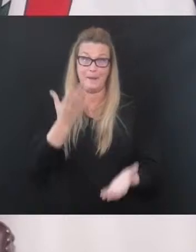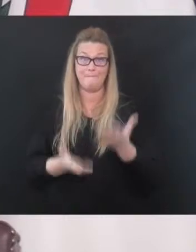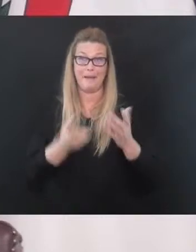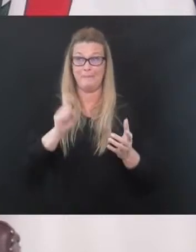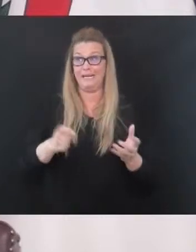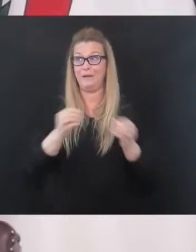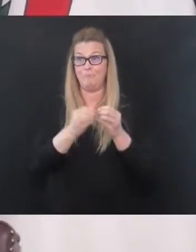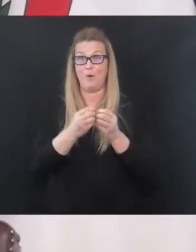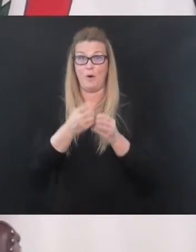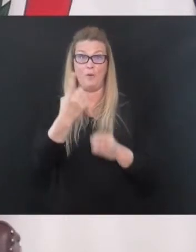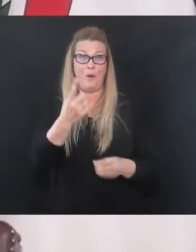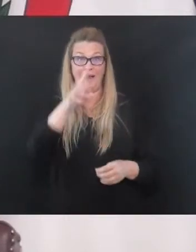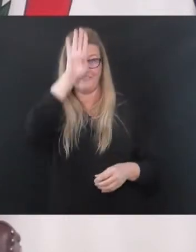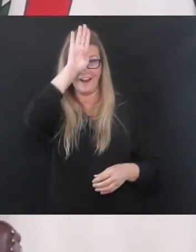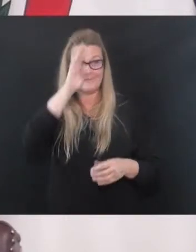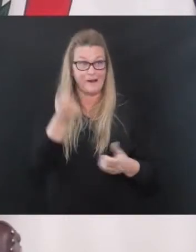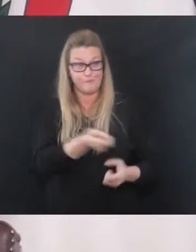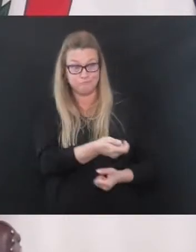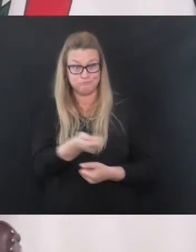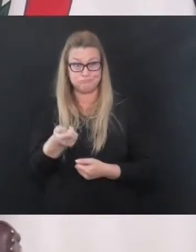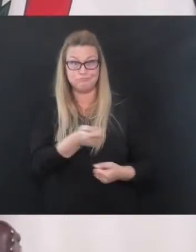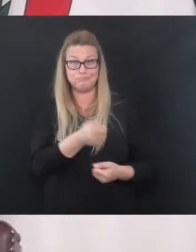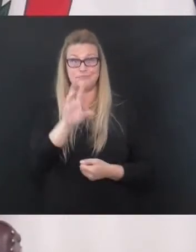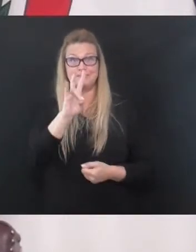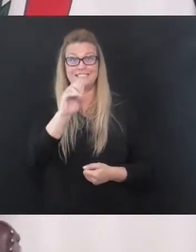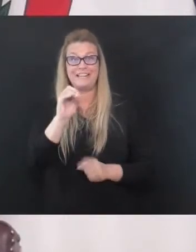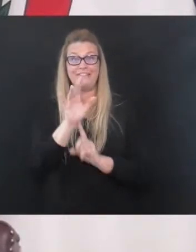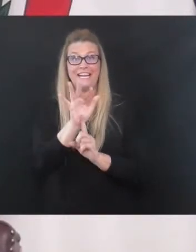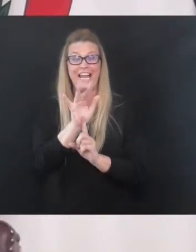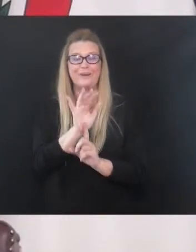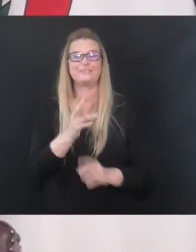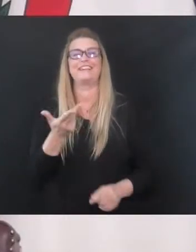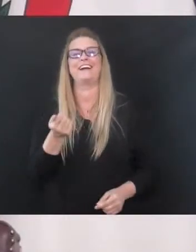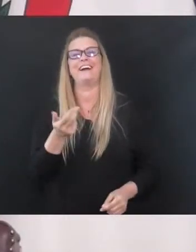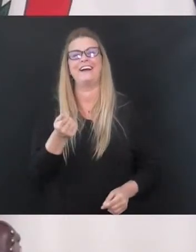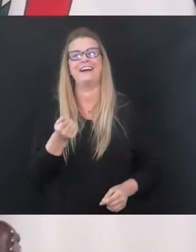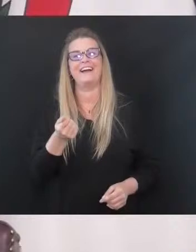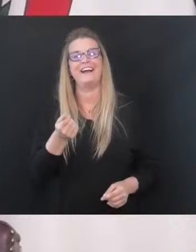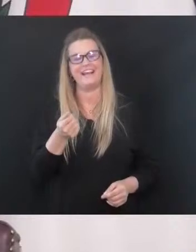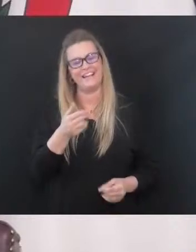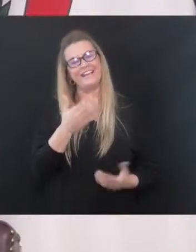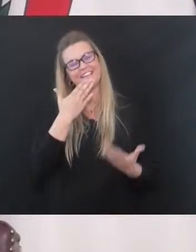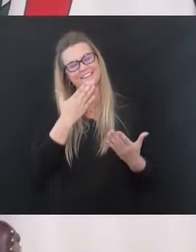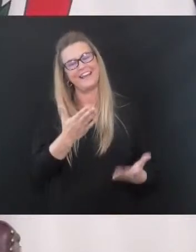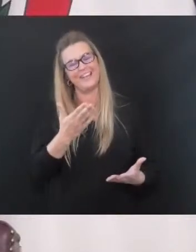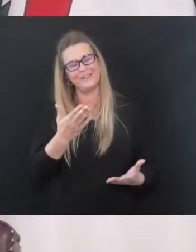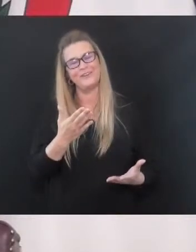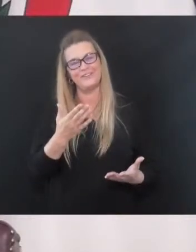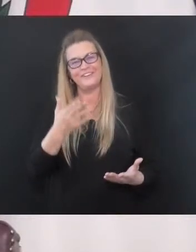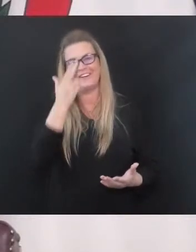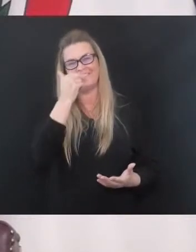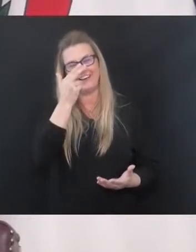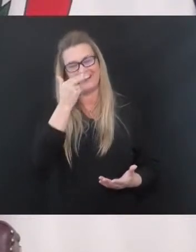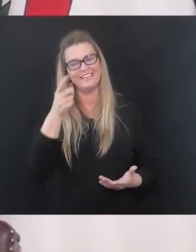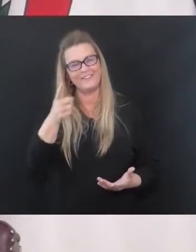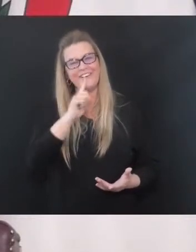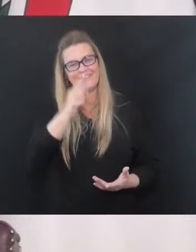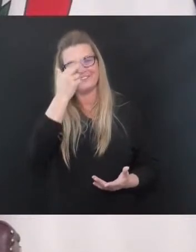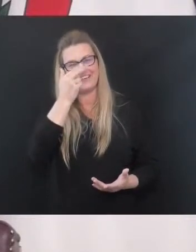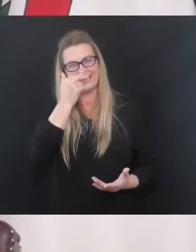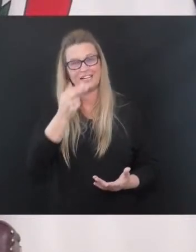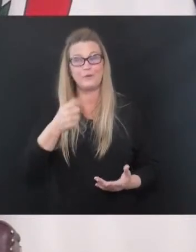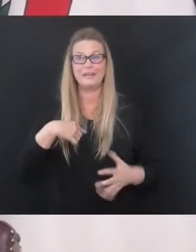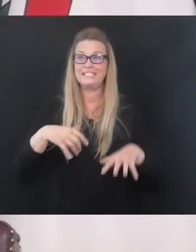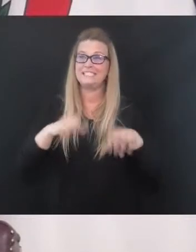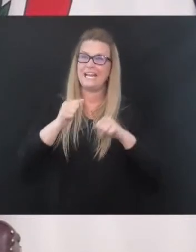than a fire hose with 70 candles, but I can't believe it. But no, Paul, I love the humor. I love when we